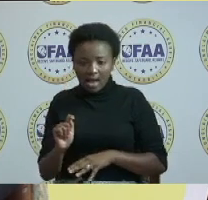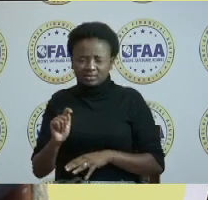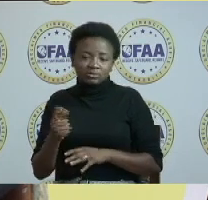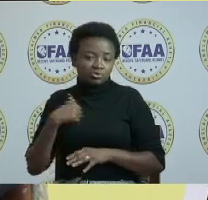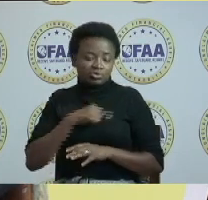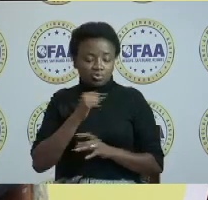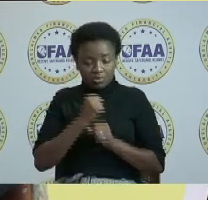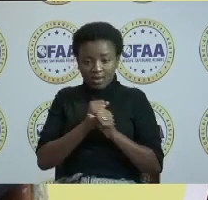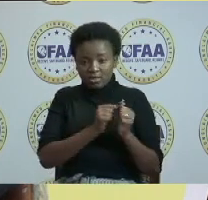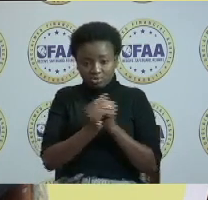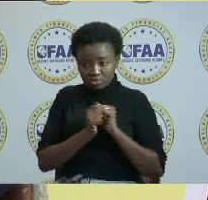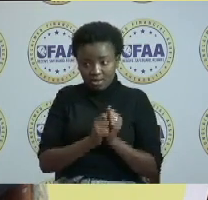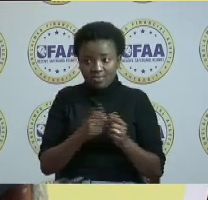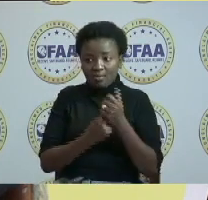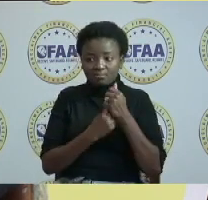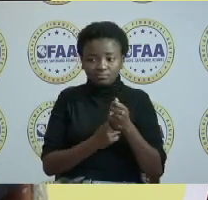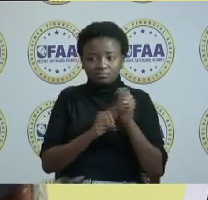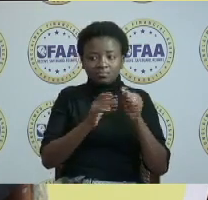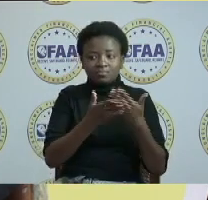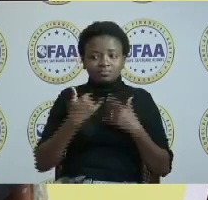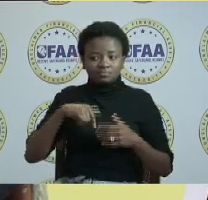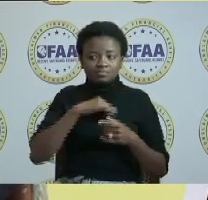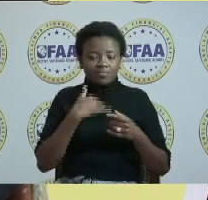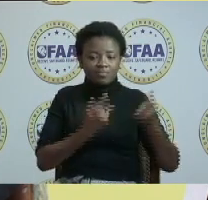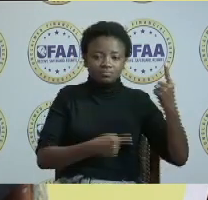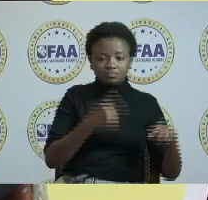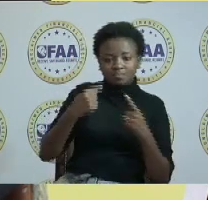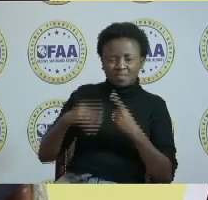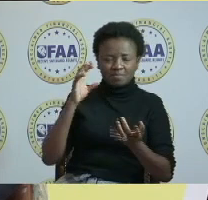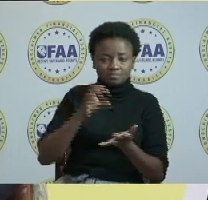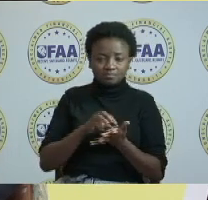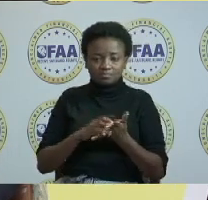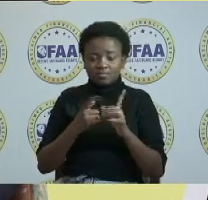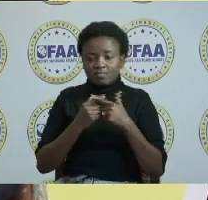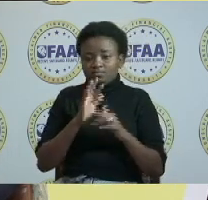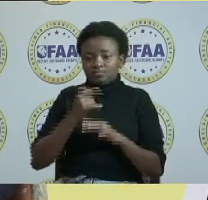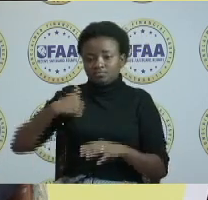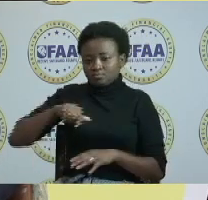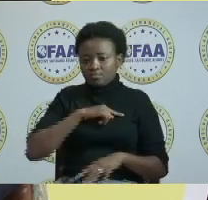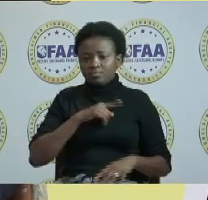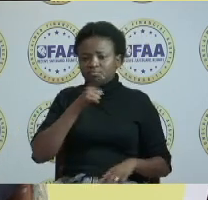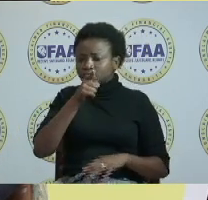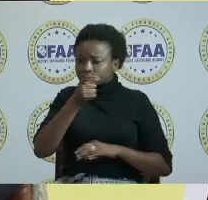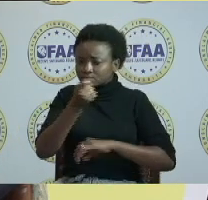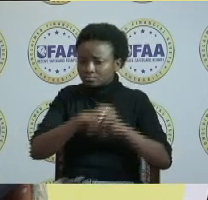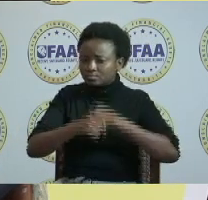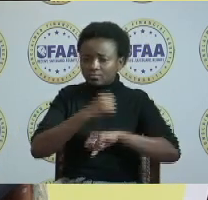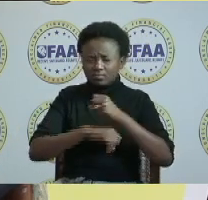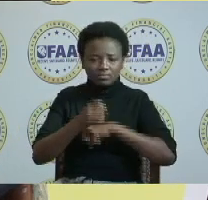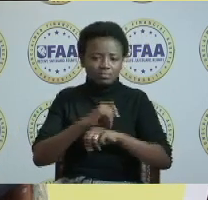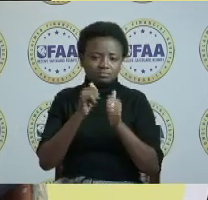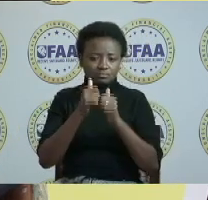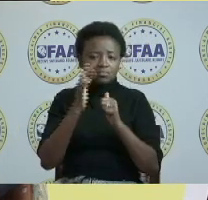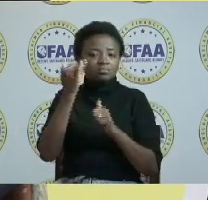our mandate and have a win-win situation where as a holder, you are playing your civic duty of complying